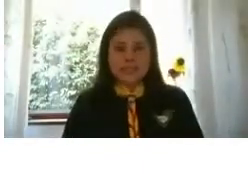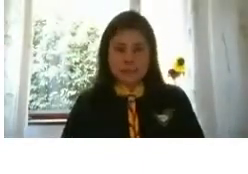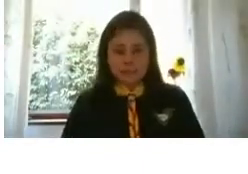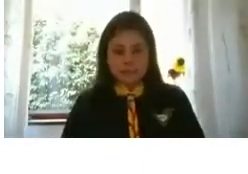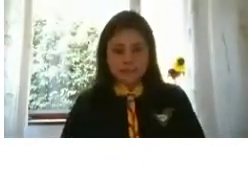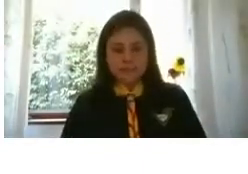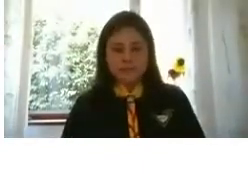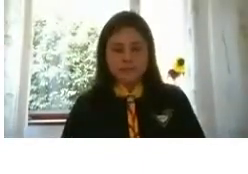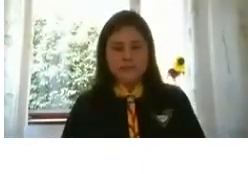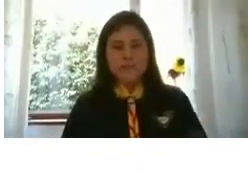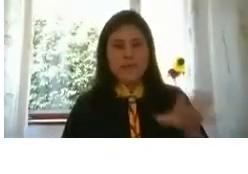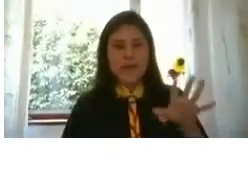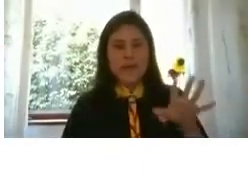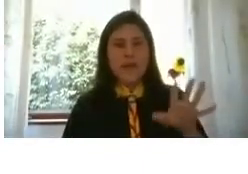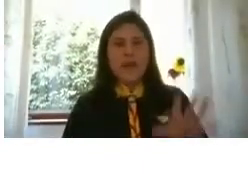this.